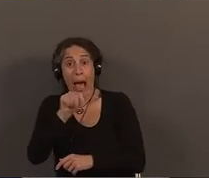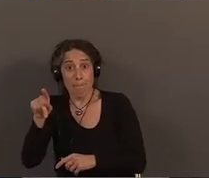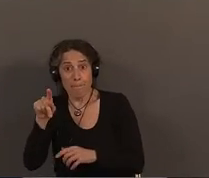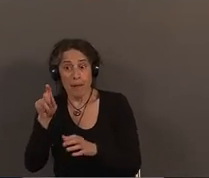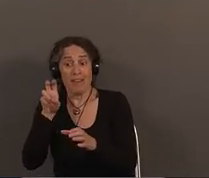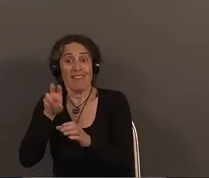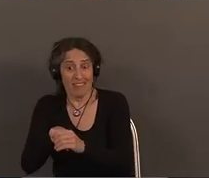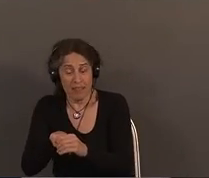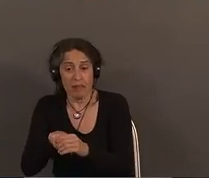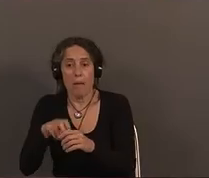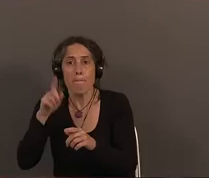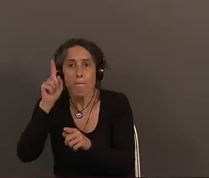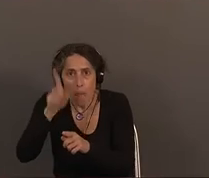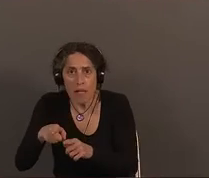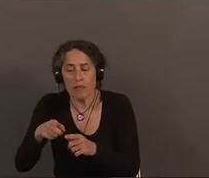by the operators.